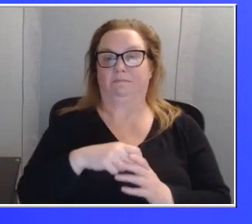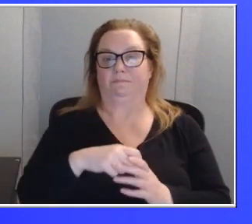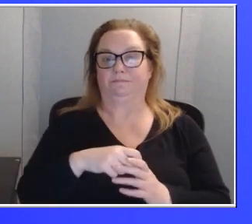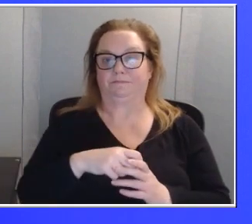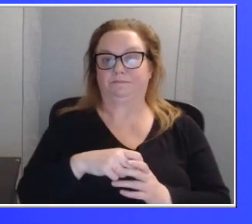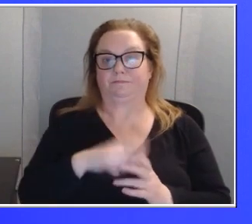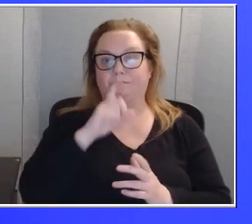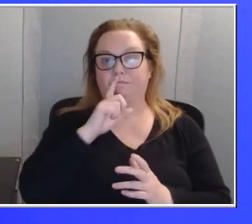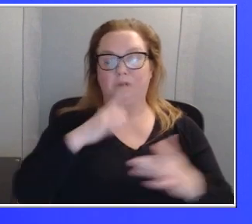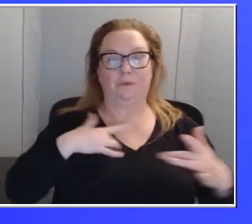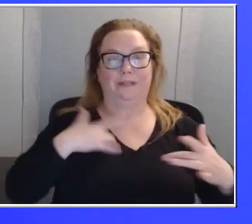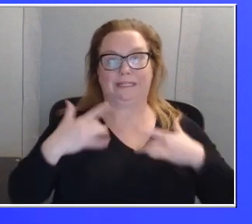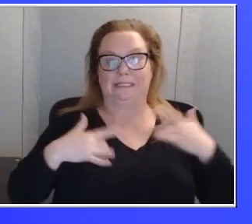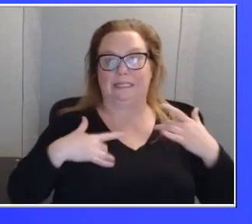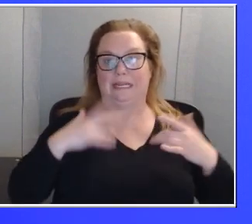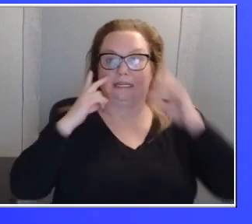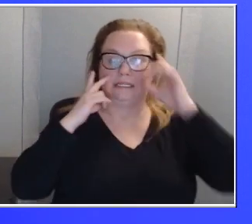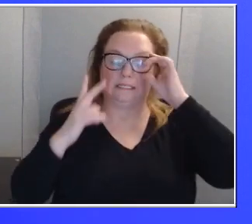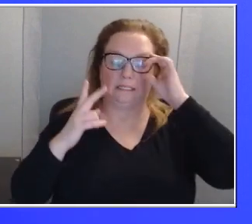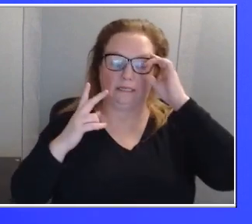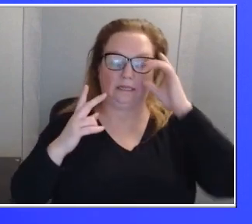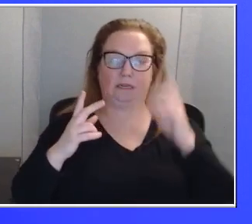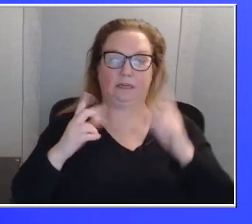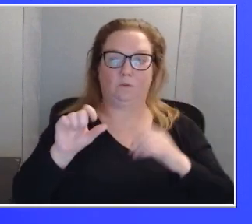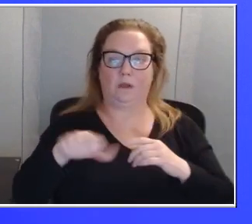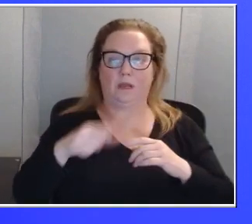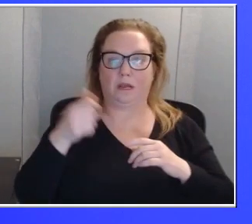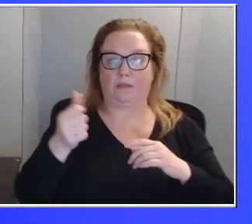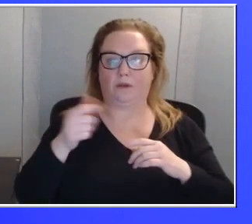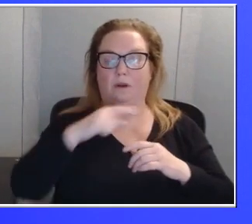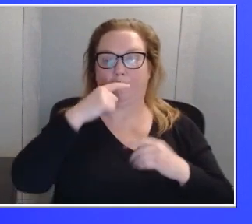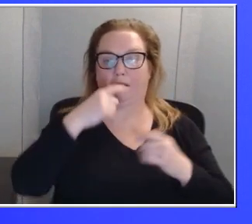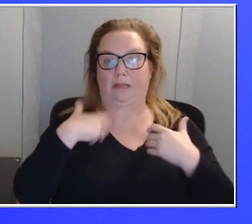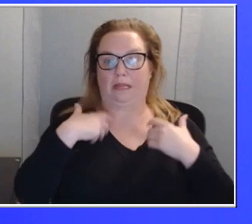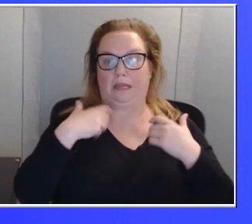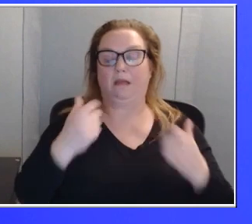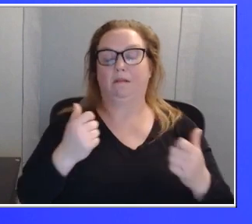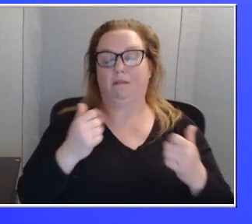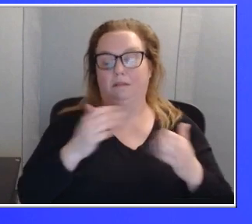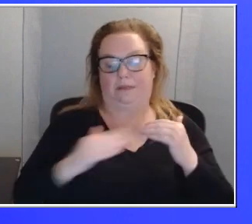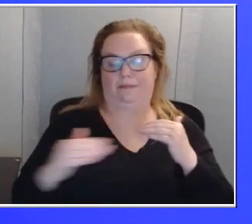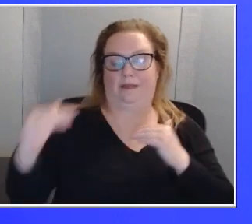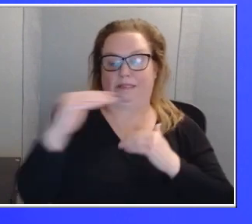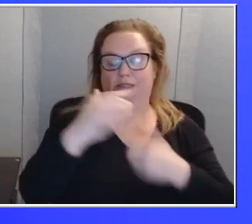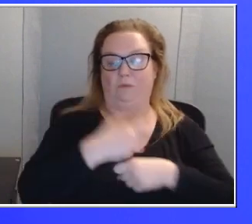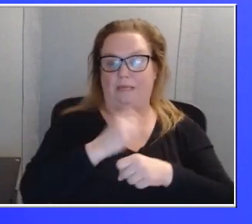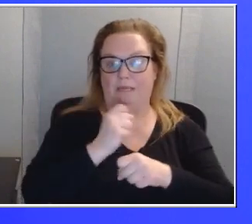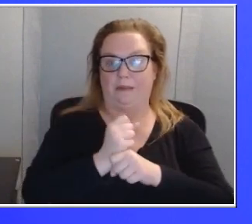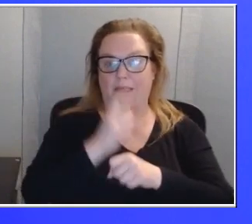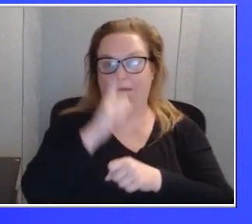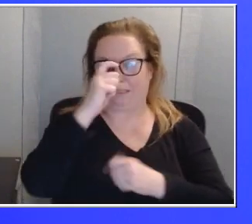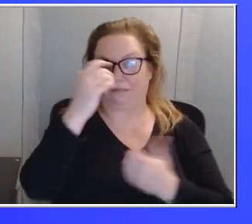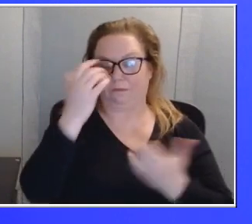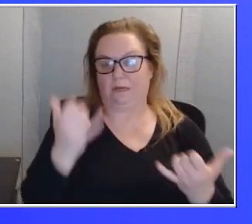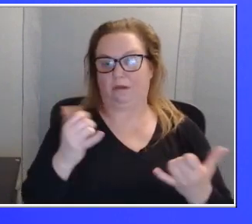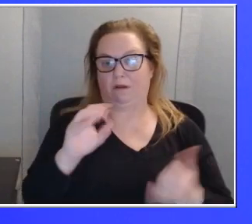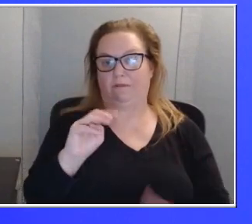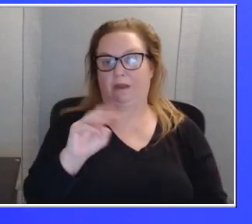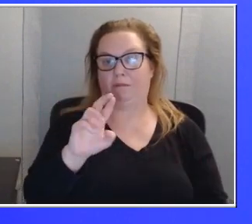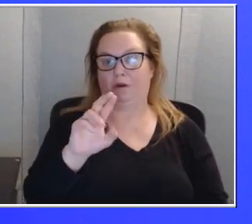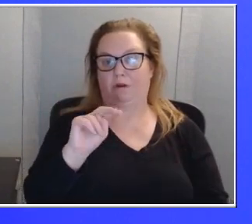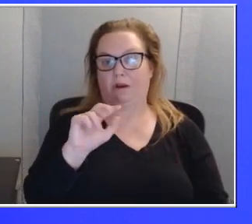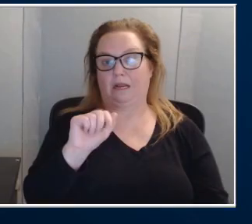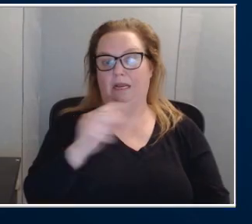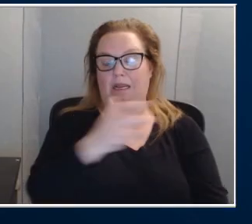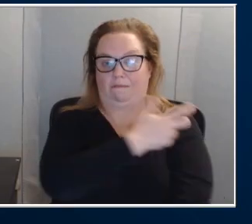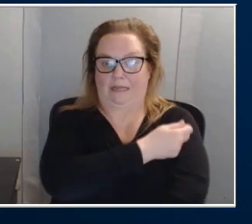really exciting to see what other public health advances we're able to make, because we now have mRNA vaccines tested in the